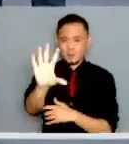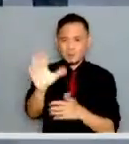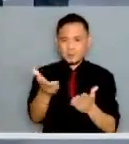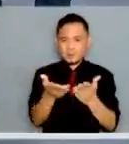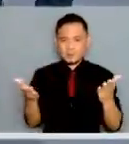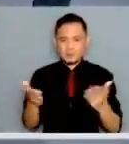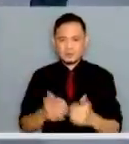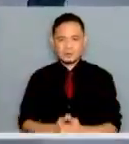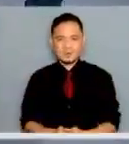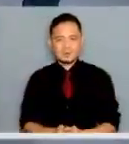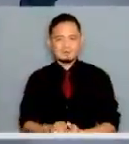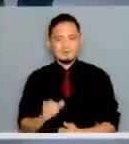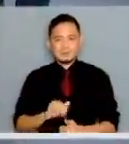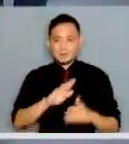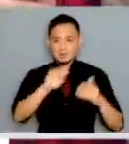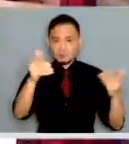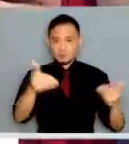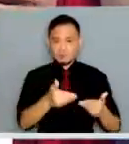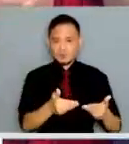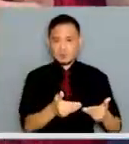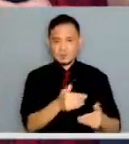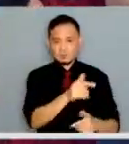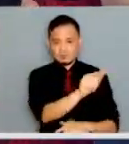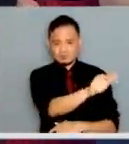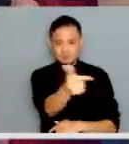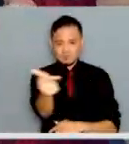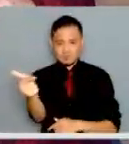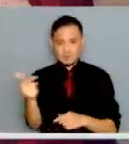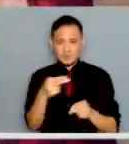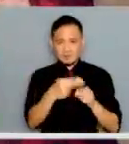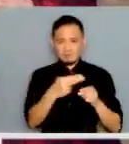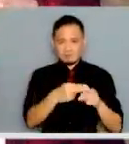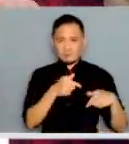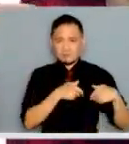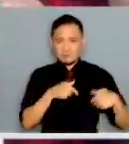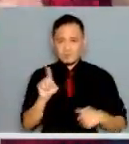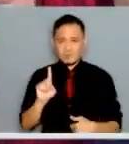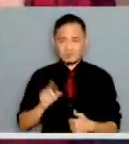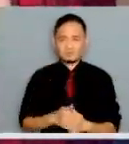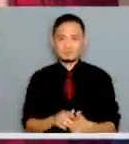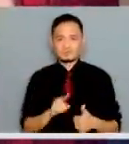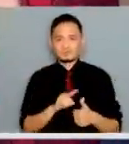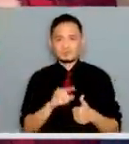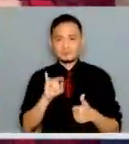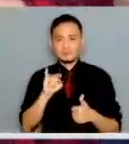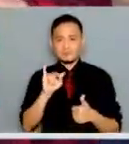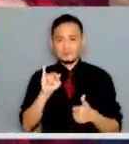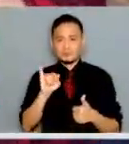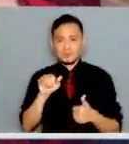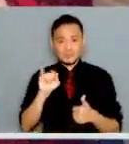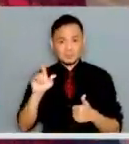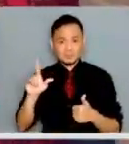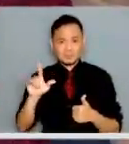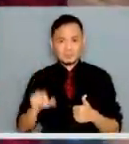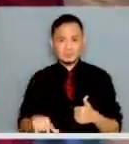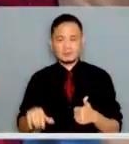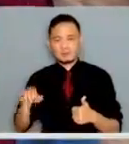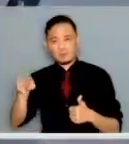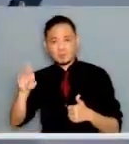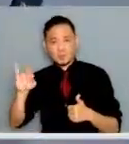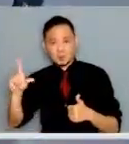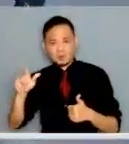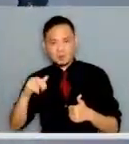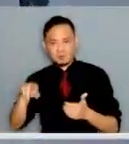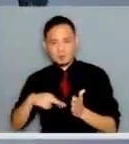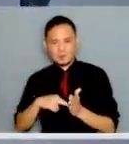sige. Pakilala muna tayo isa-isa sa mga kapatid natin. Let's start with you. Hello po, I'm Bien Bien Weba and I play the role of Paul. Hi,